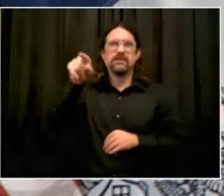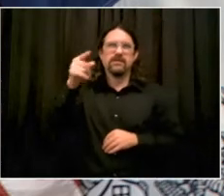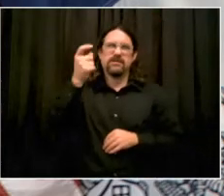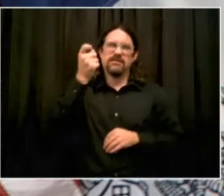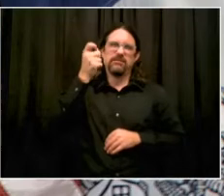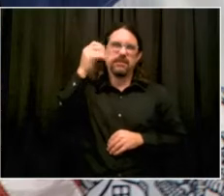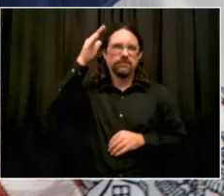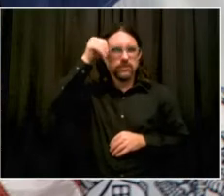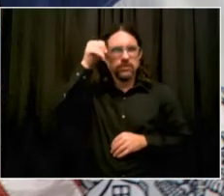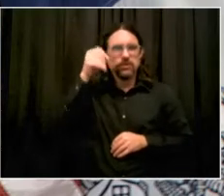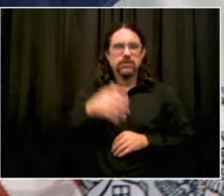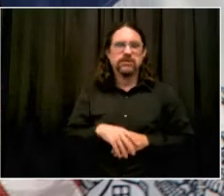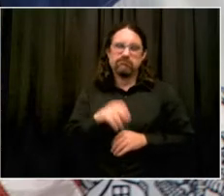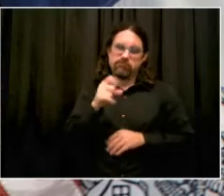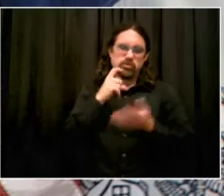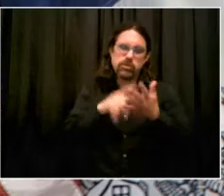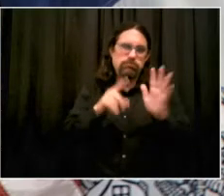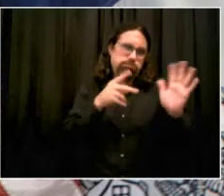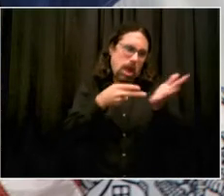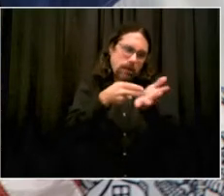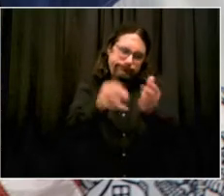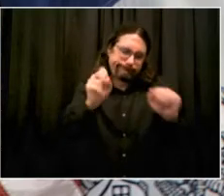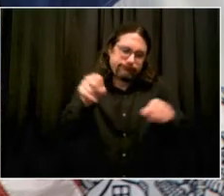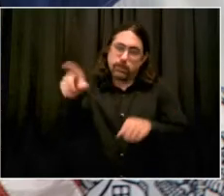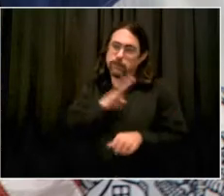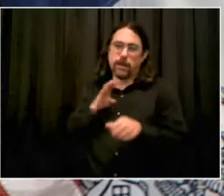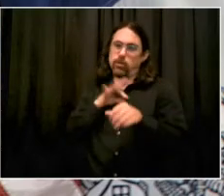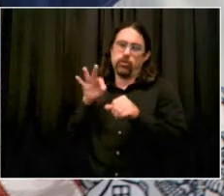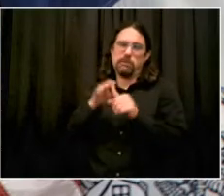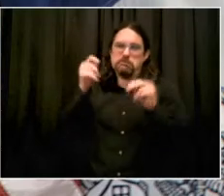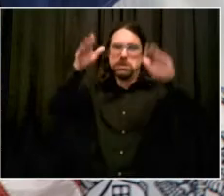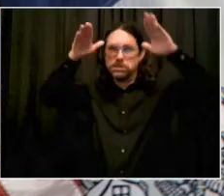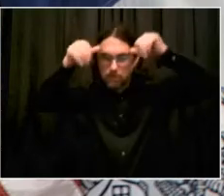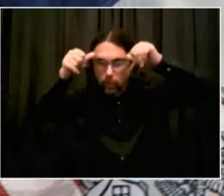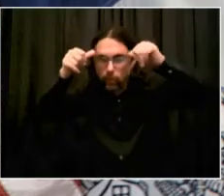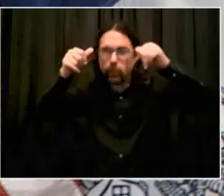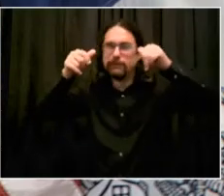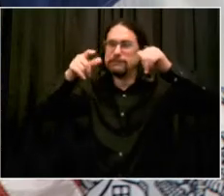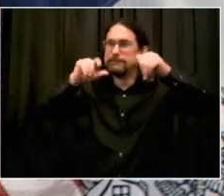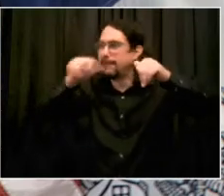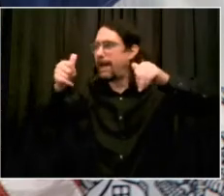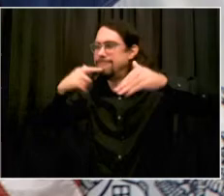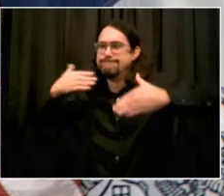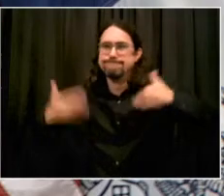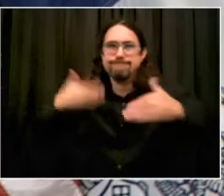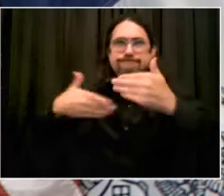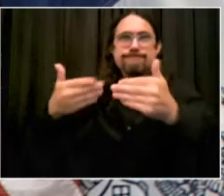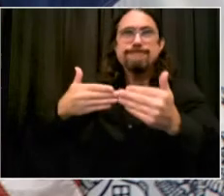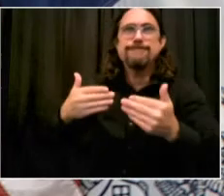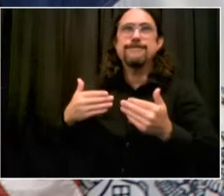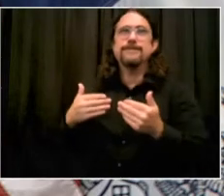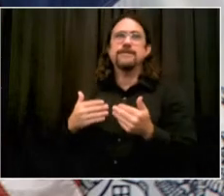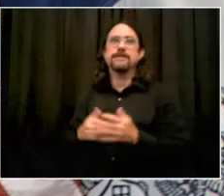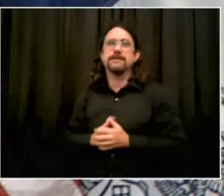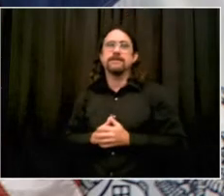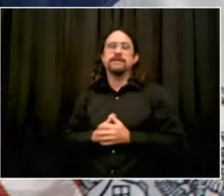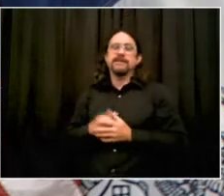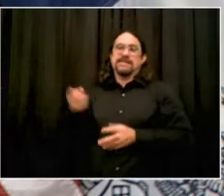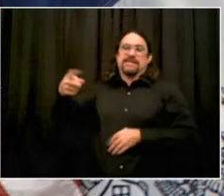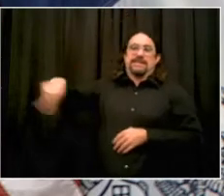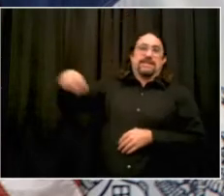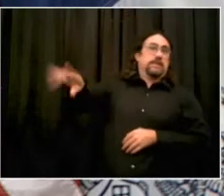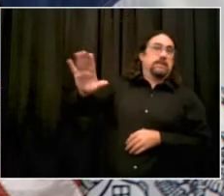call and get help, and a way to get them the help that, again, this board just consistently doesn't provide meaningful service to the people of the